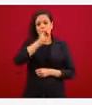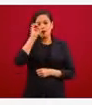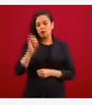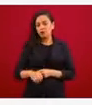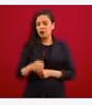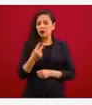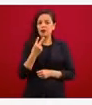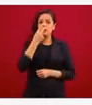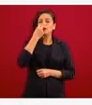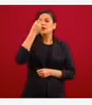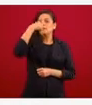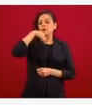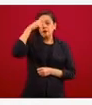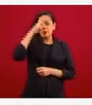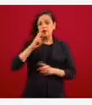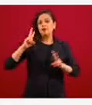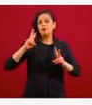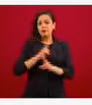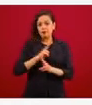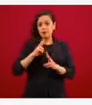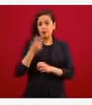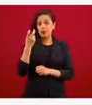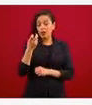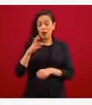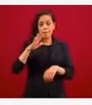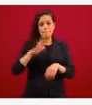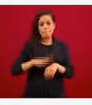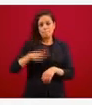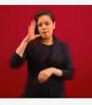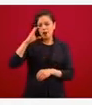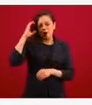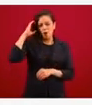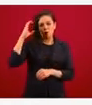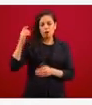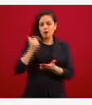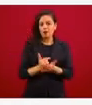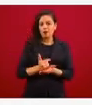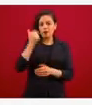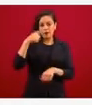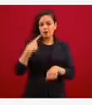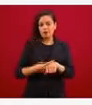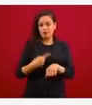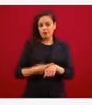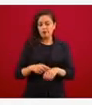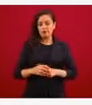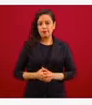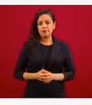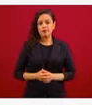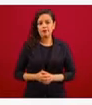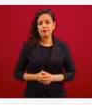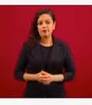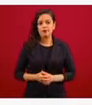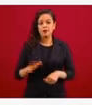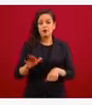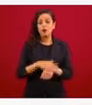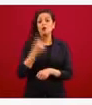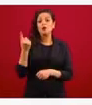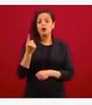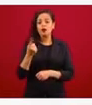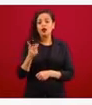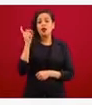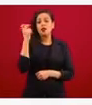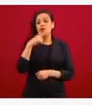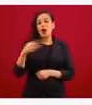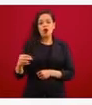basically the same throughout the past few days. So we have 63% of outpatients, 10% of